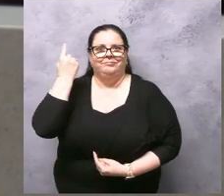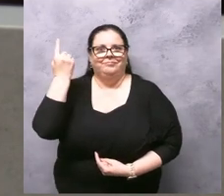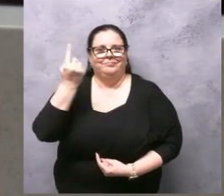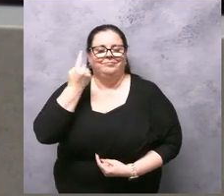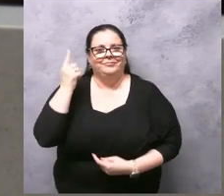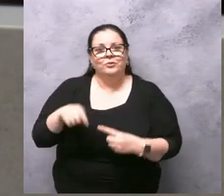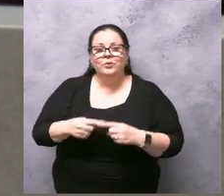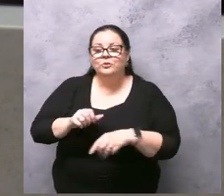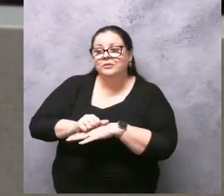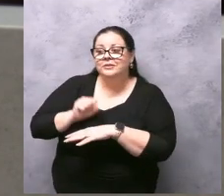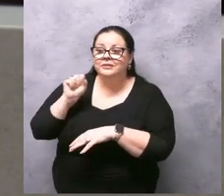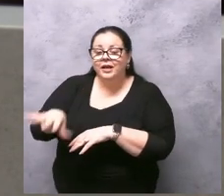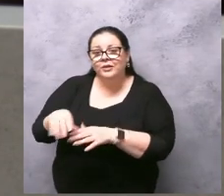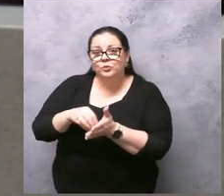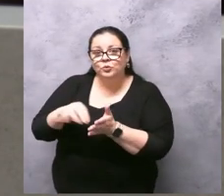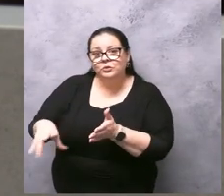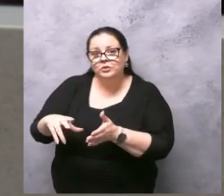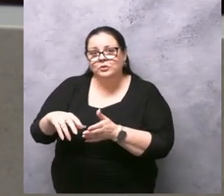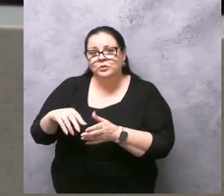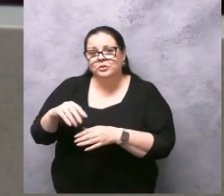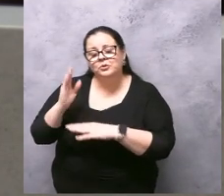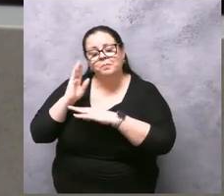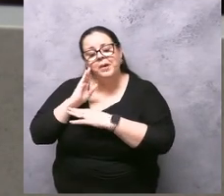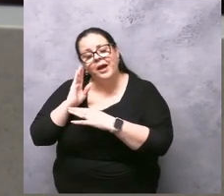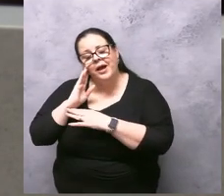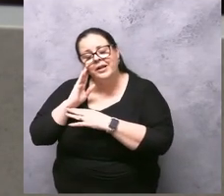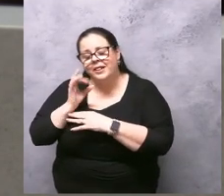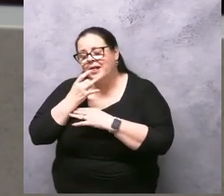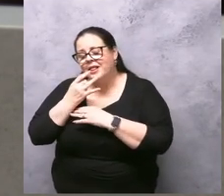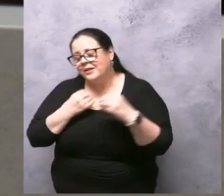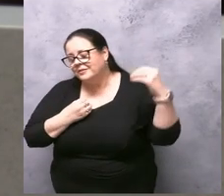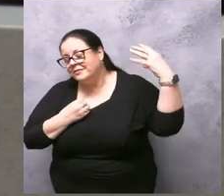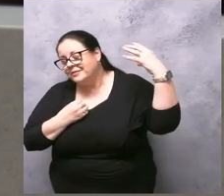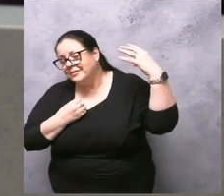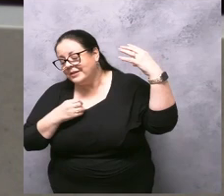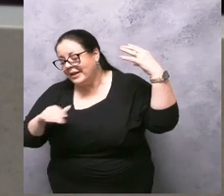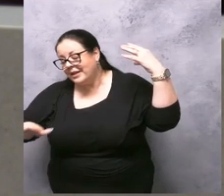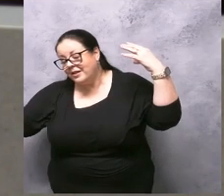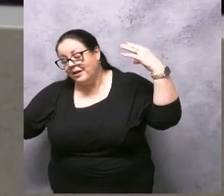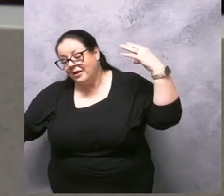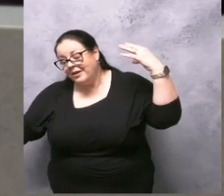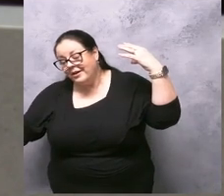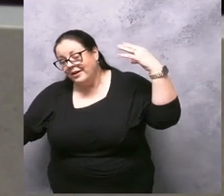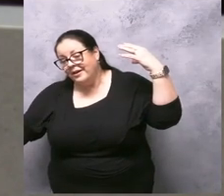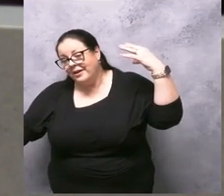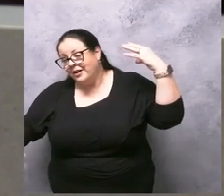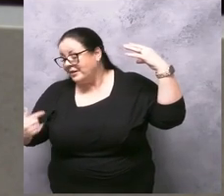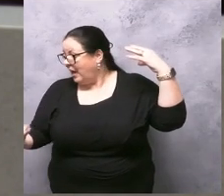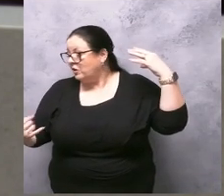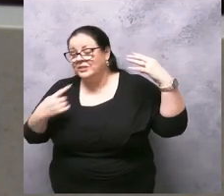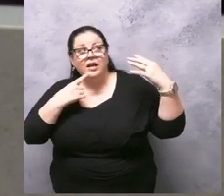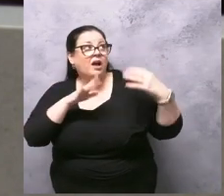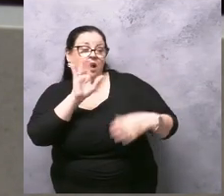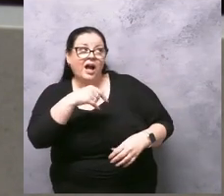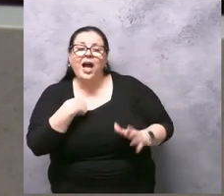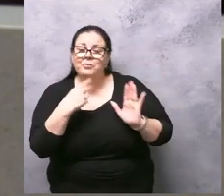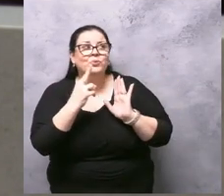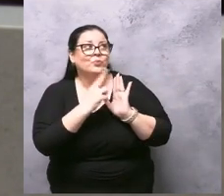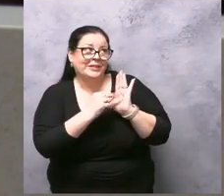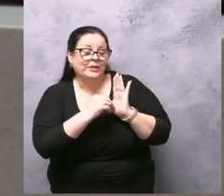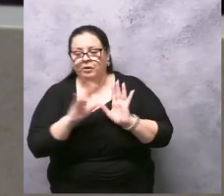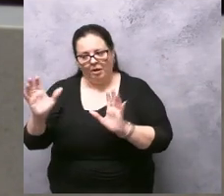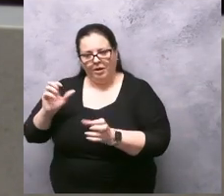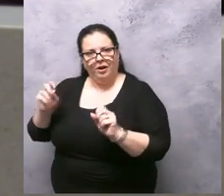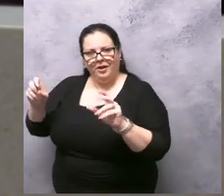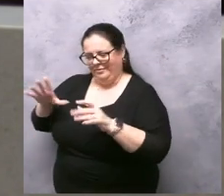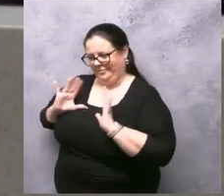when you send your kids to bed and they're up there and the light's on and they're up late and they're past their bedtime and you have to get on them, all they have to do now is say, I'm reading, and I said, okay, that's fine,